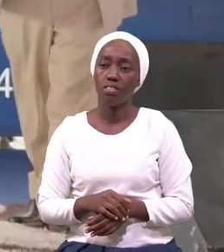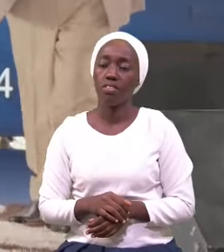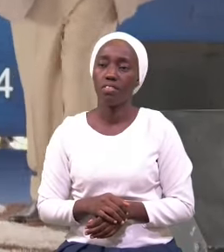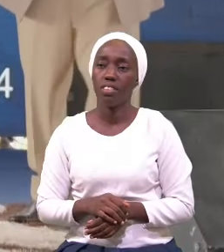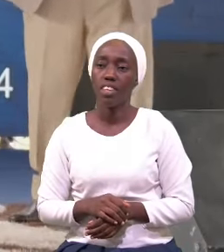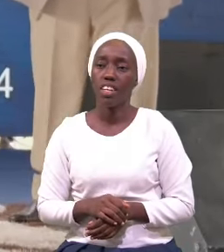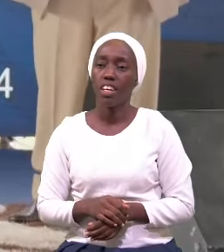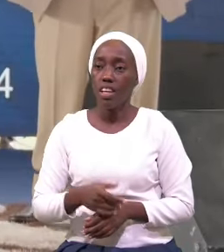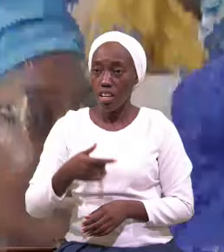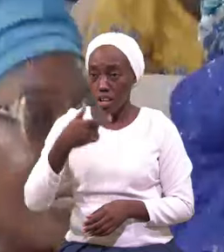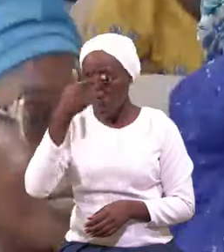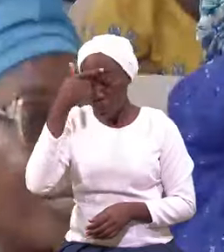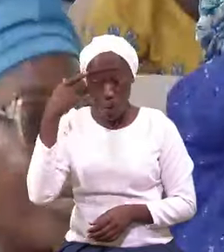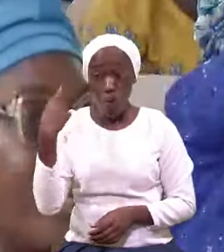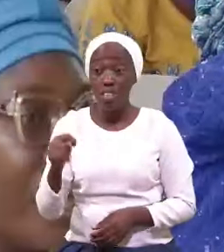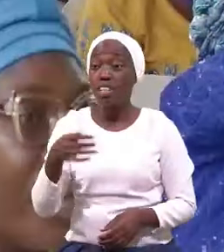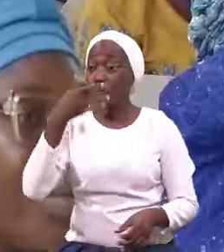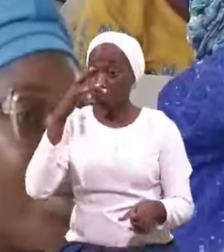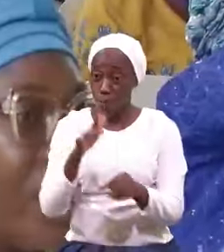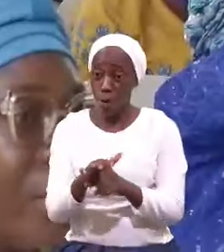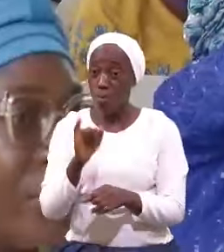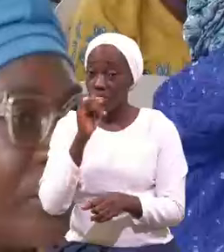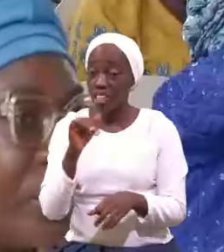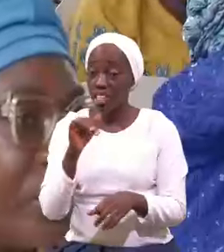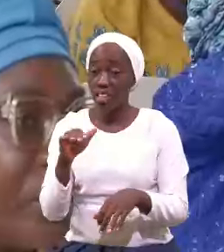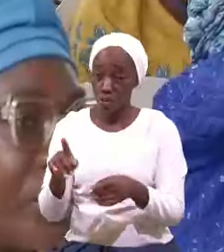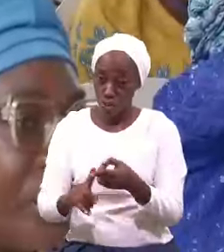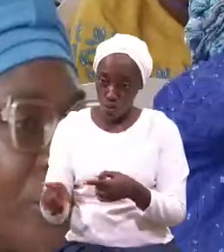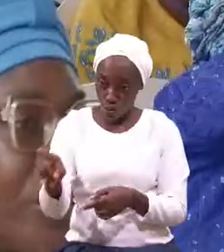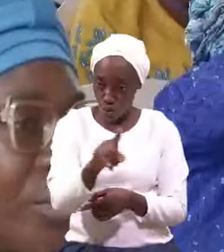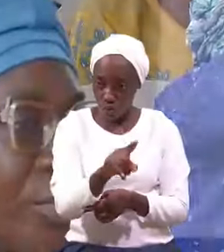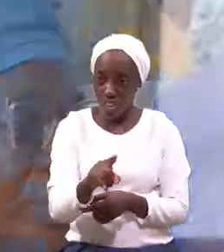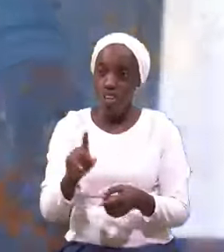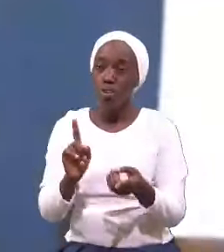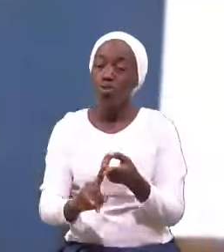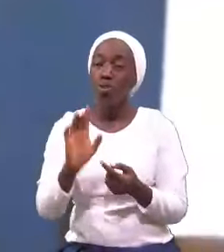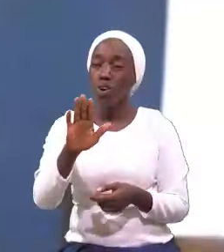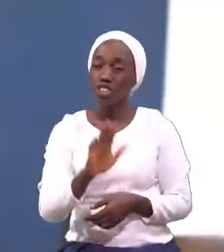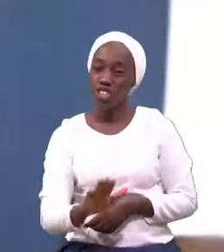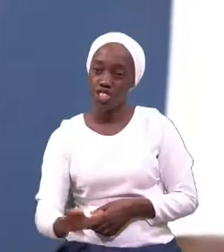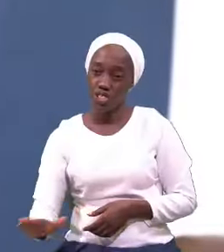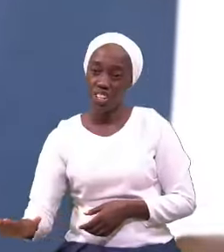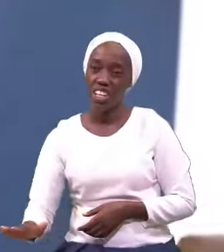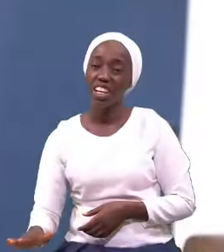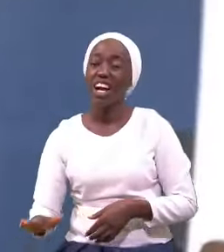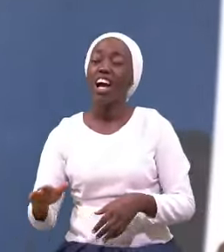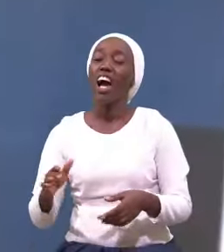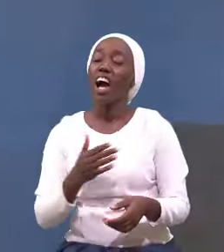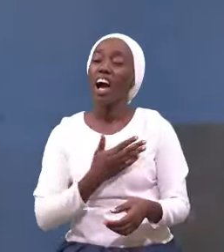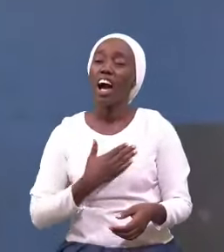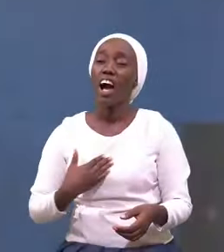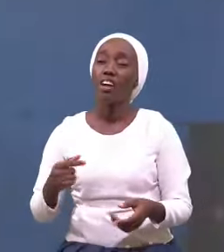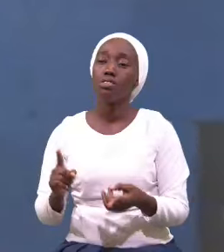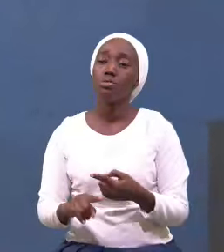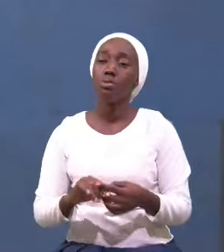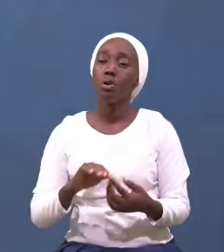Because the promise is unto you. And to your children. And to all that are